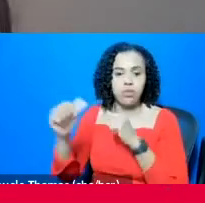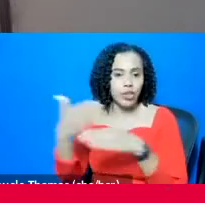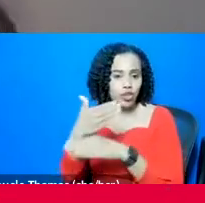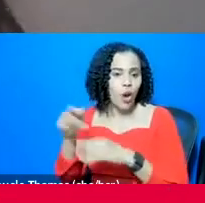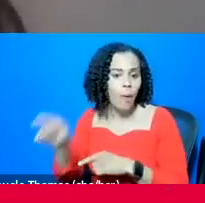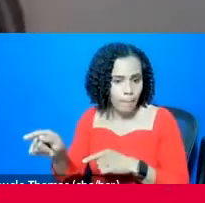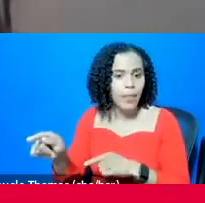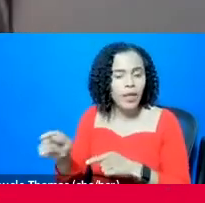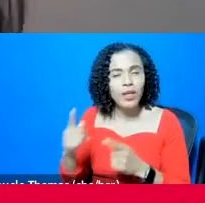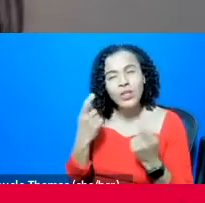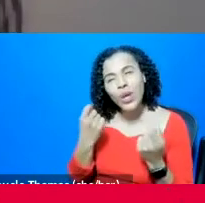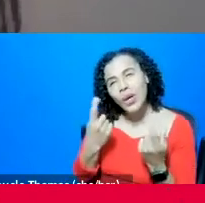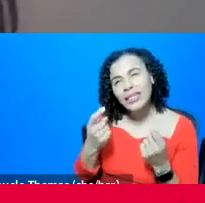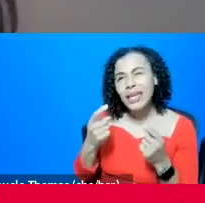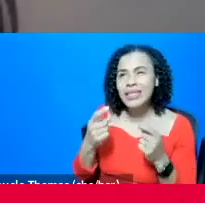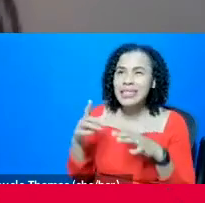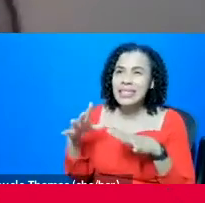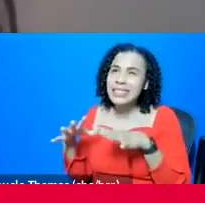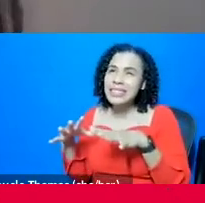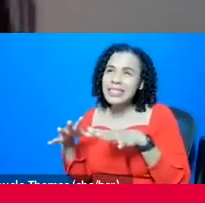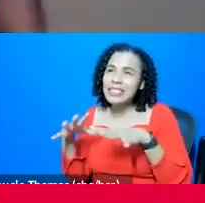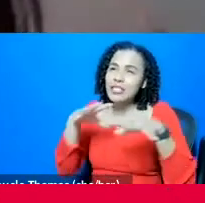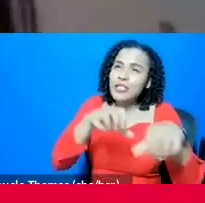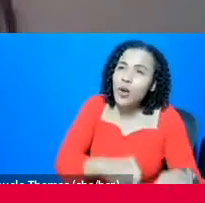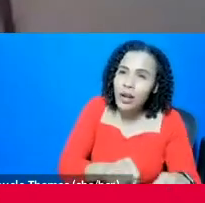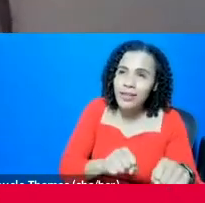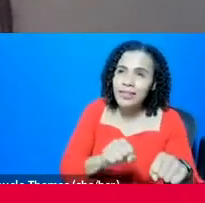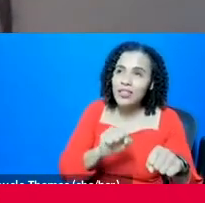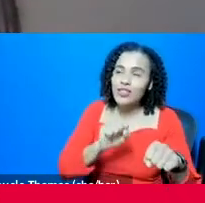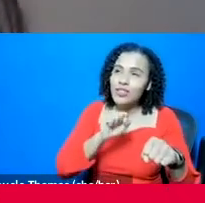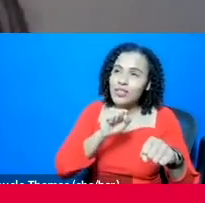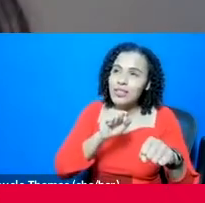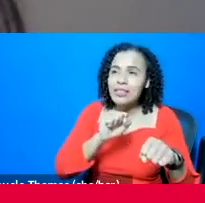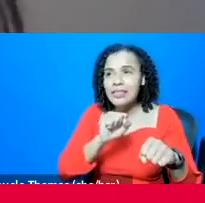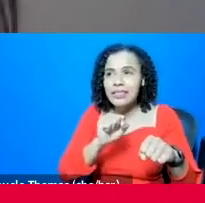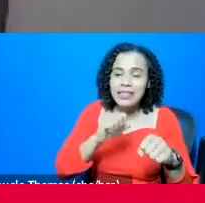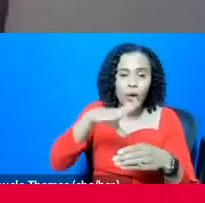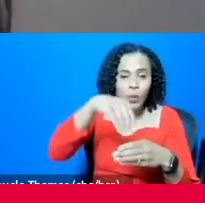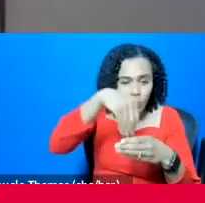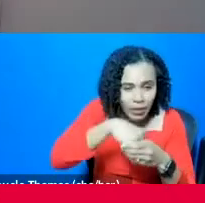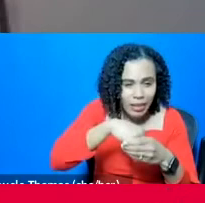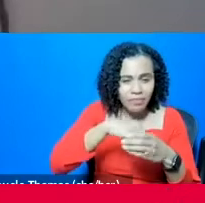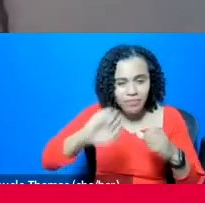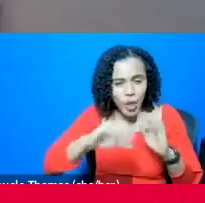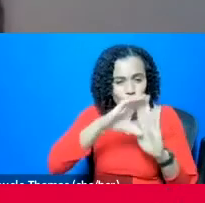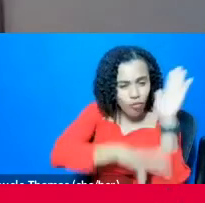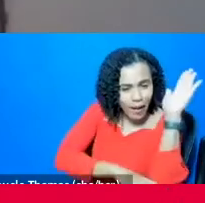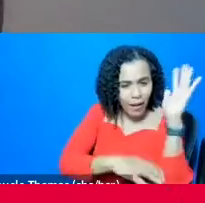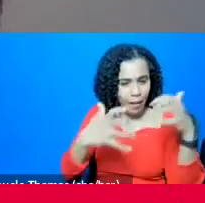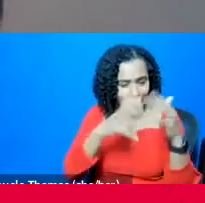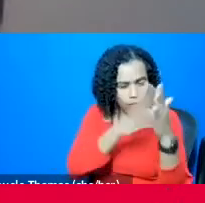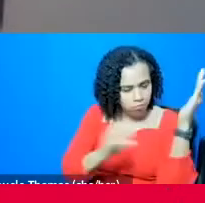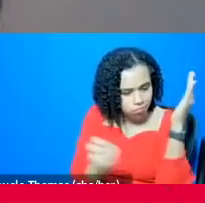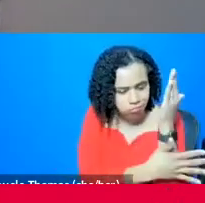how it's difficult to decolonize education when we haven't decolonized the country, the society, the world and the culture that we live